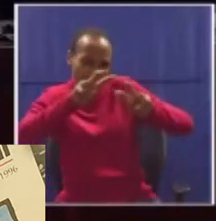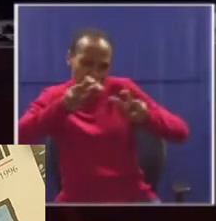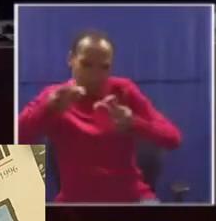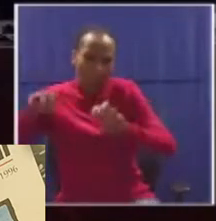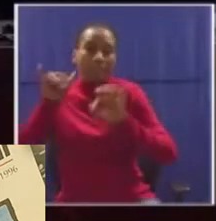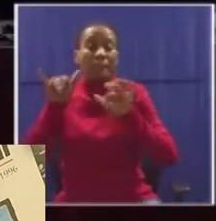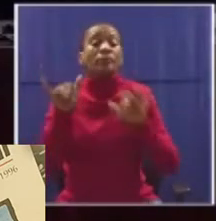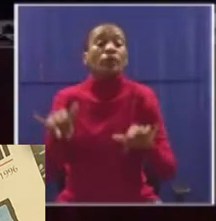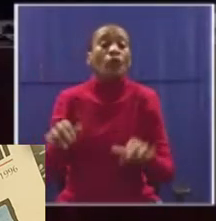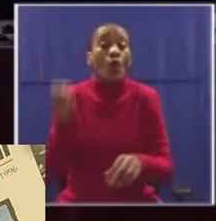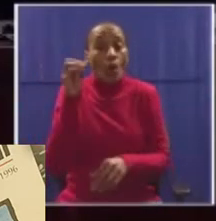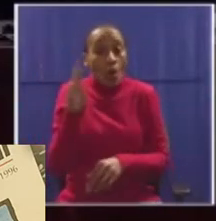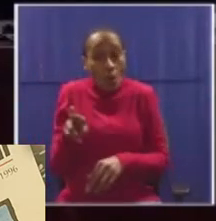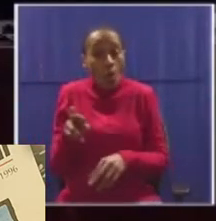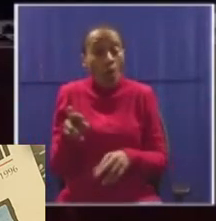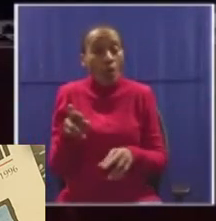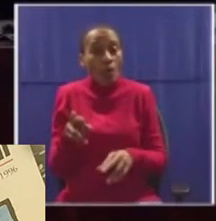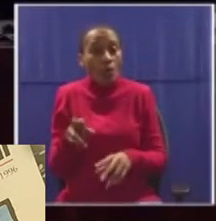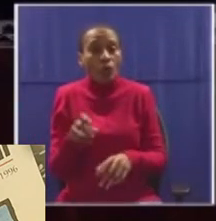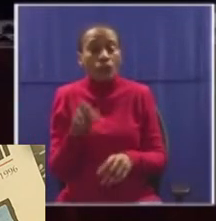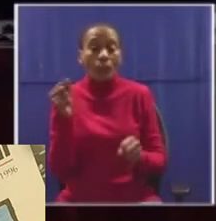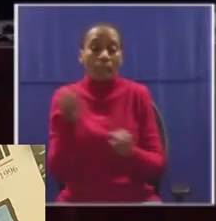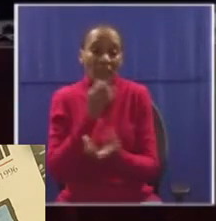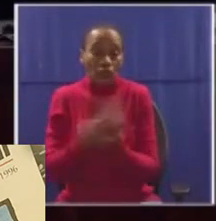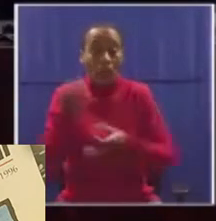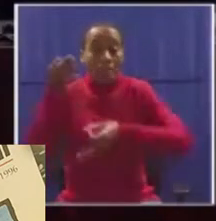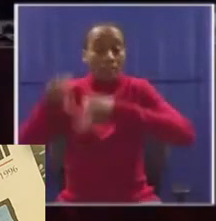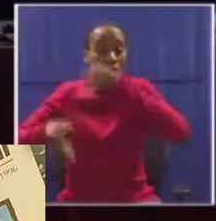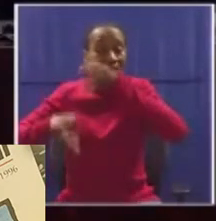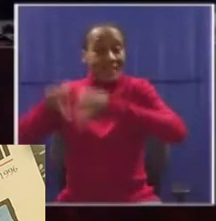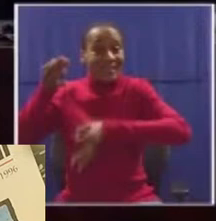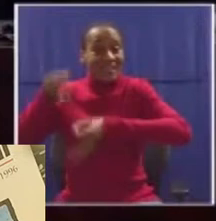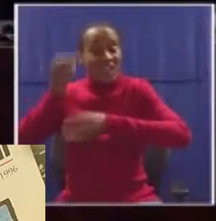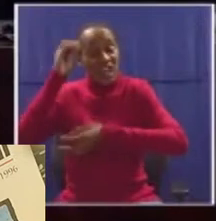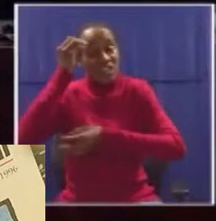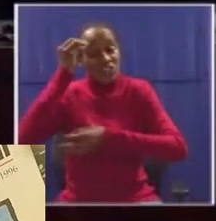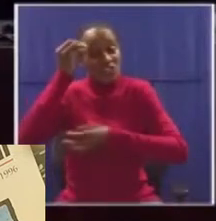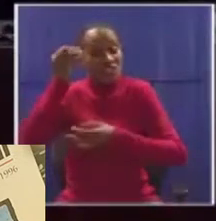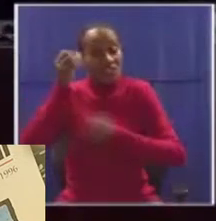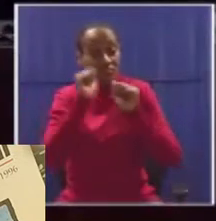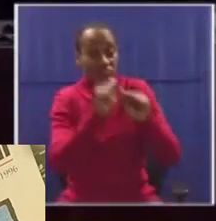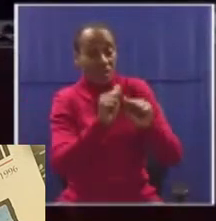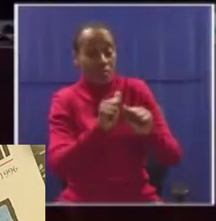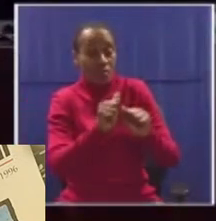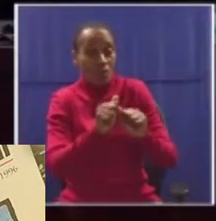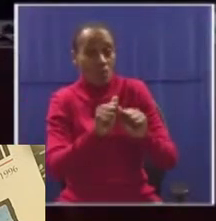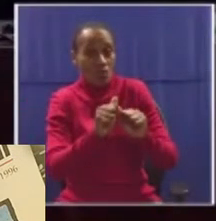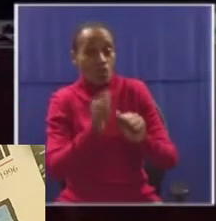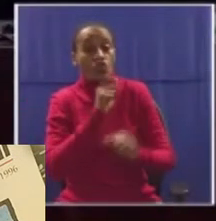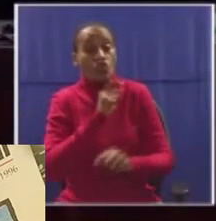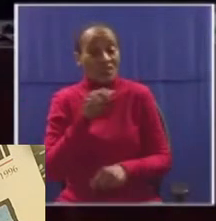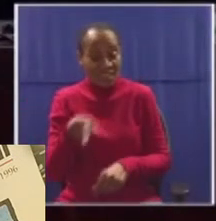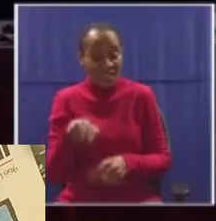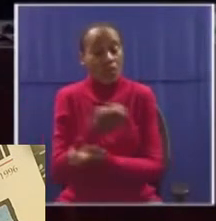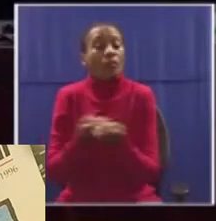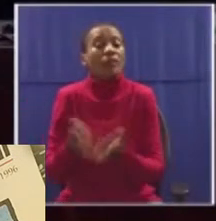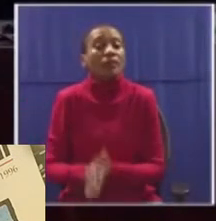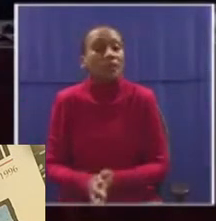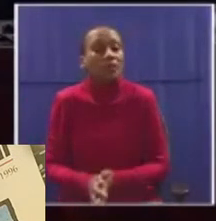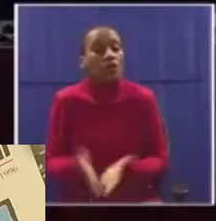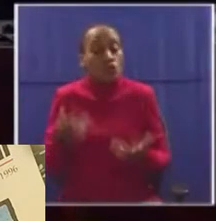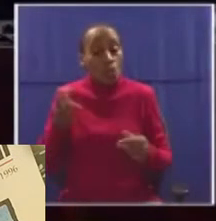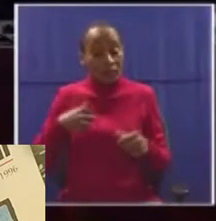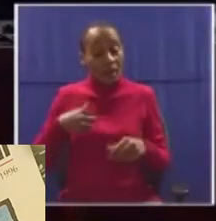but to also use this to advance the political interests of those now in power until saps is fully